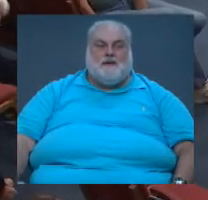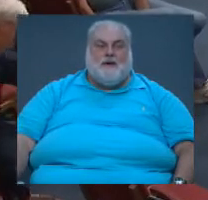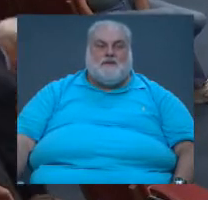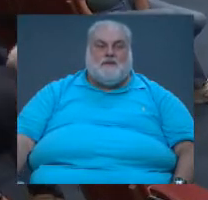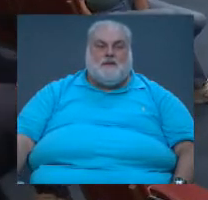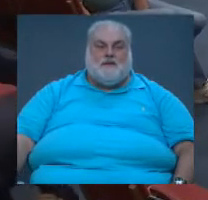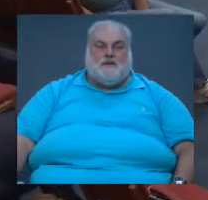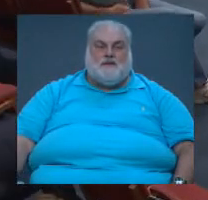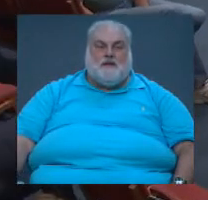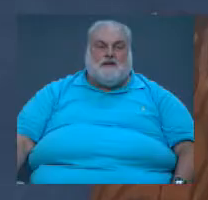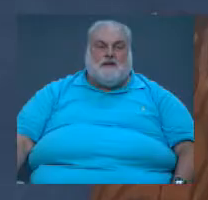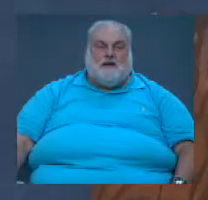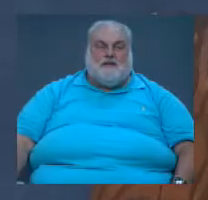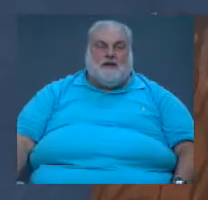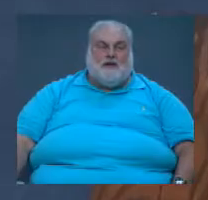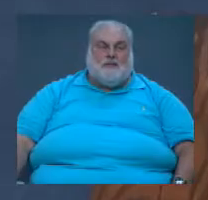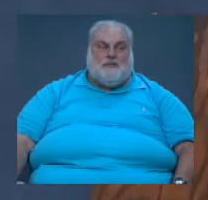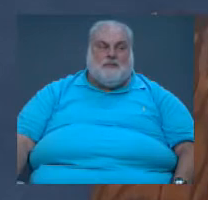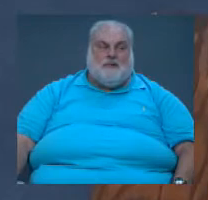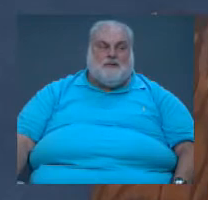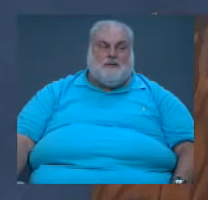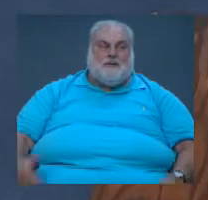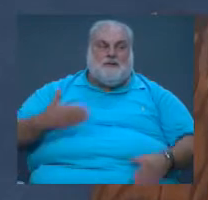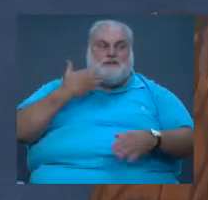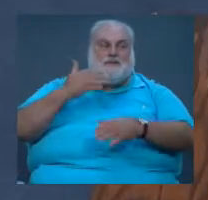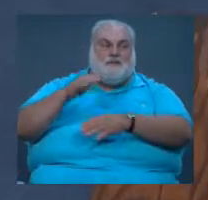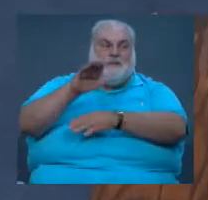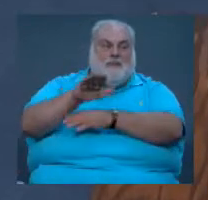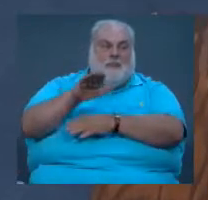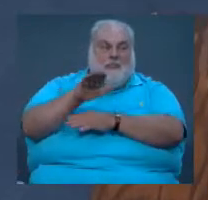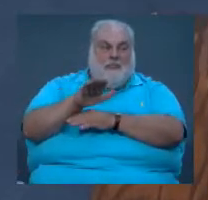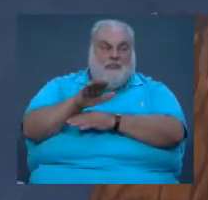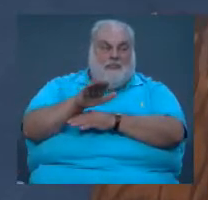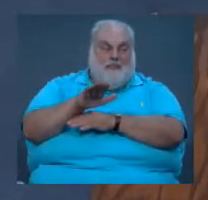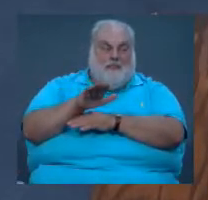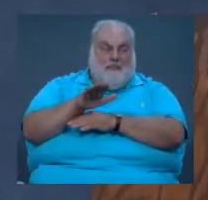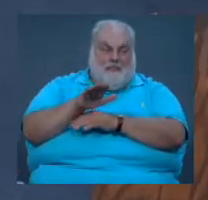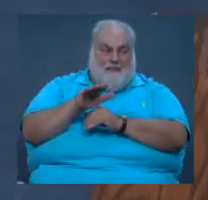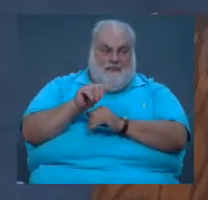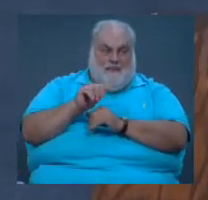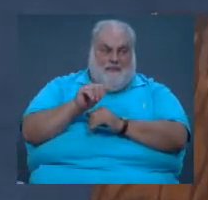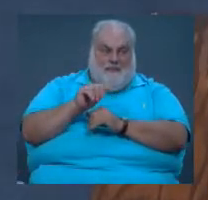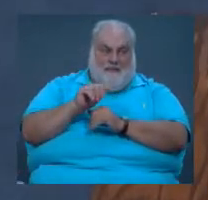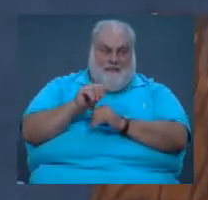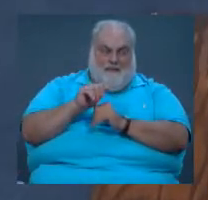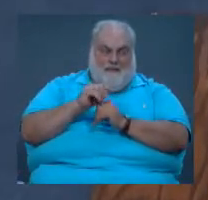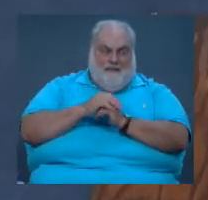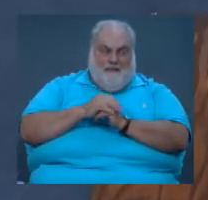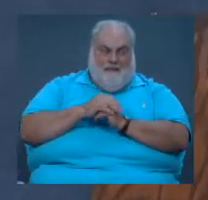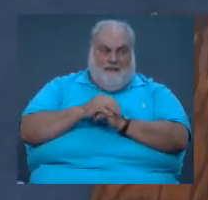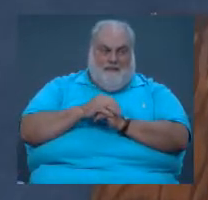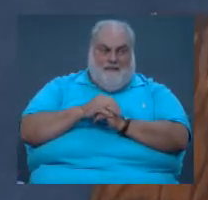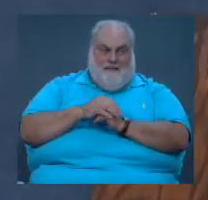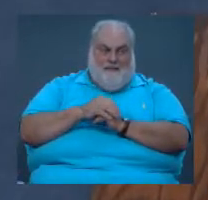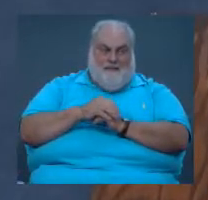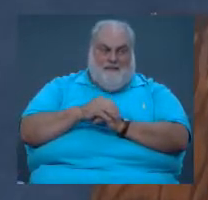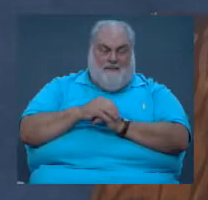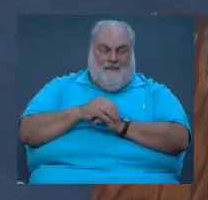Thank you. Good afternoon, Mayor, members of the board. Ally, we'll move to the first slide.